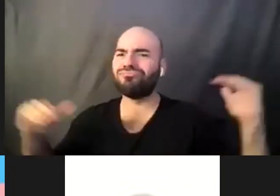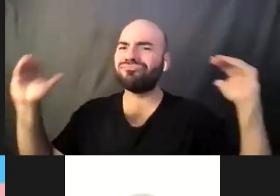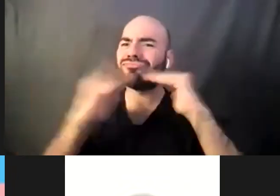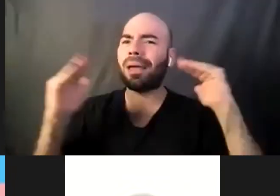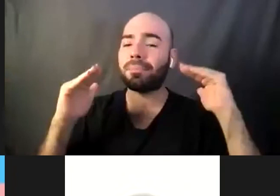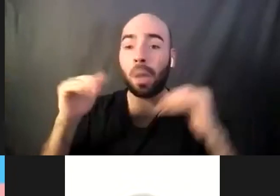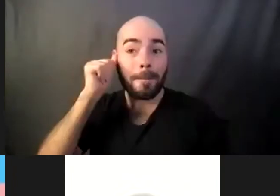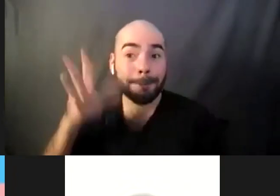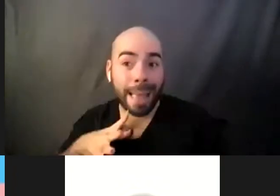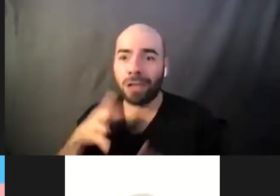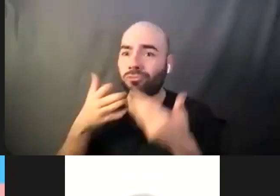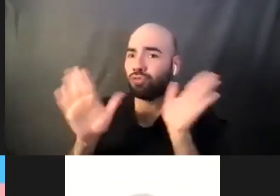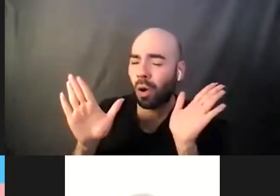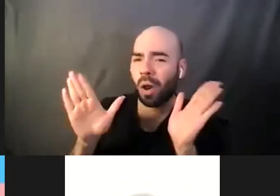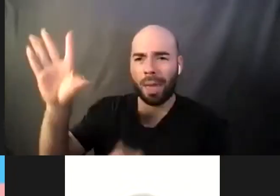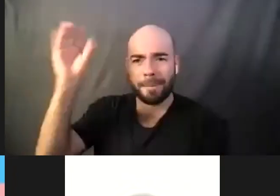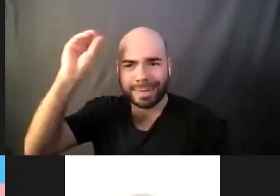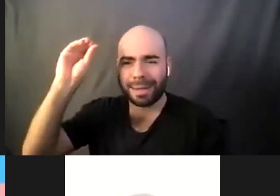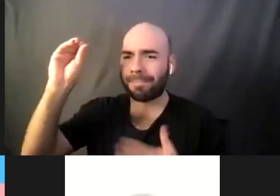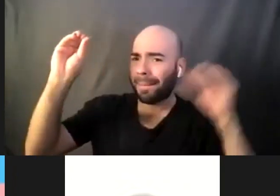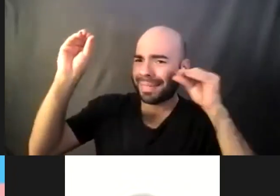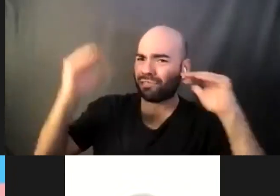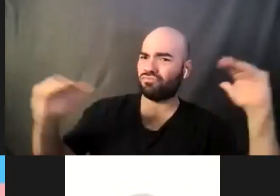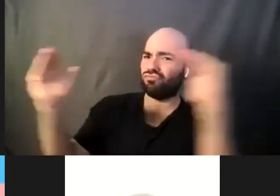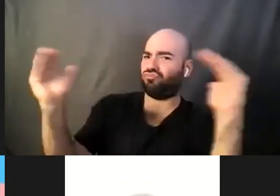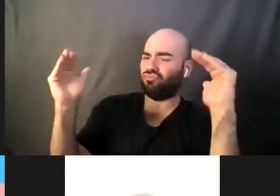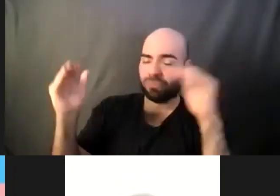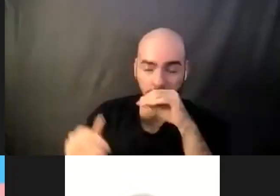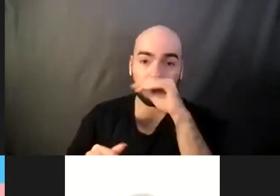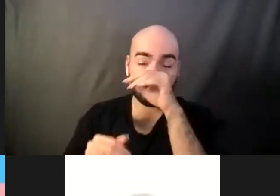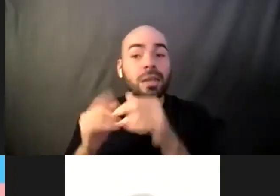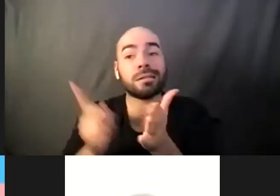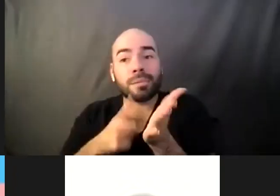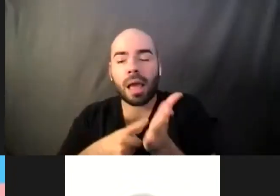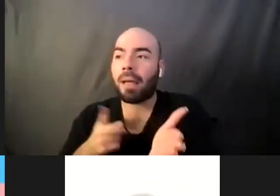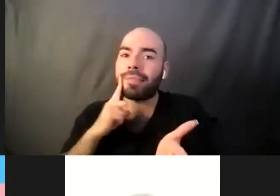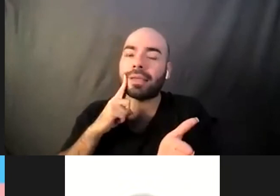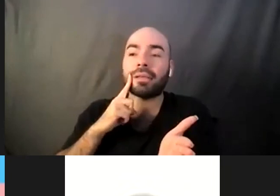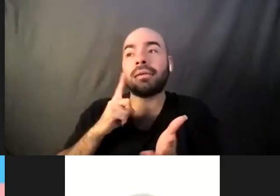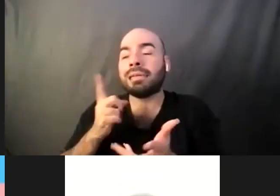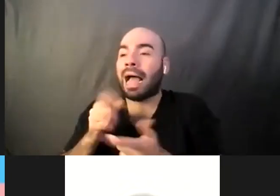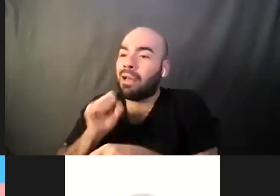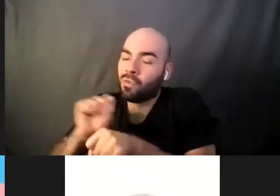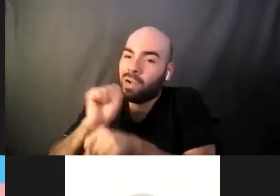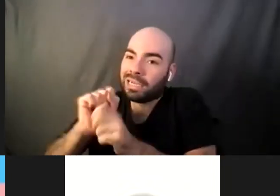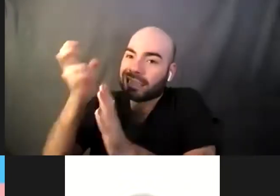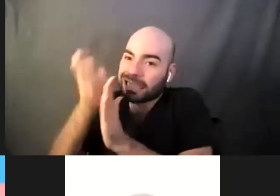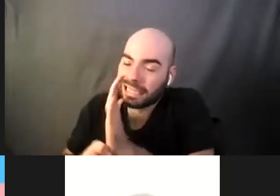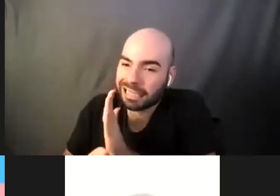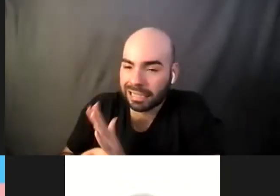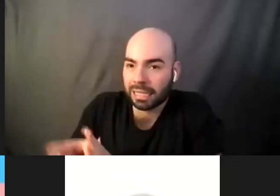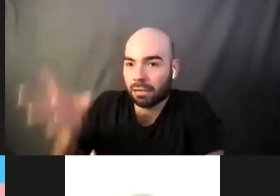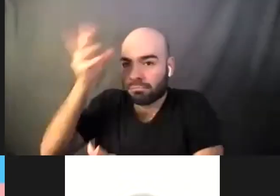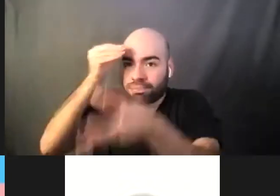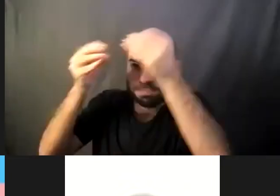self-care for me is finding that, like, finding my space and knowing that sometimes I do take this work home with me, but I don't see it as a sign of